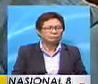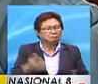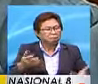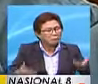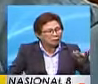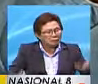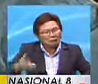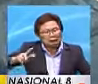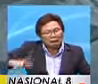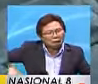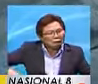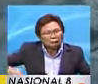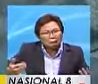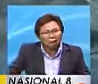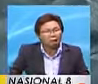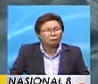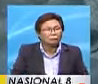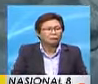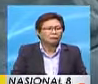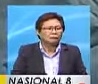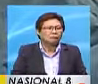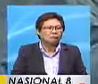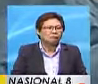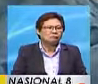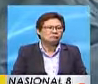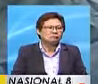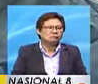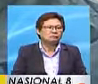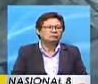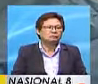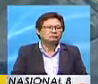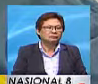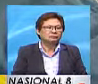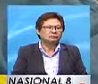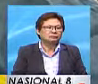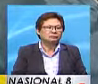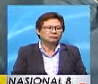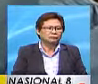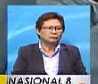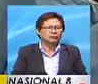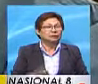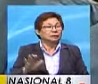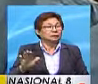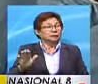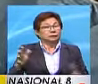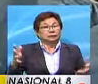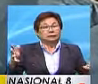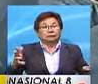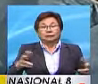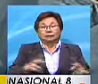late. And there will be a very heavy price